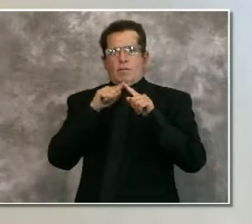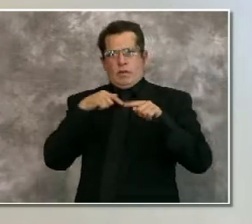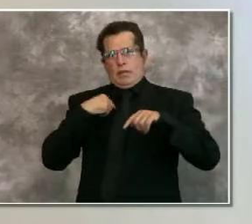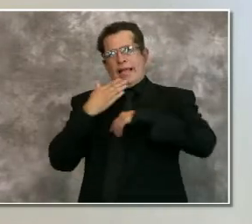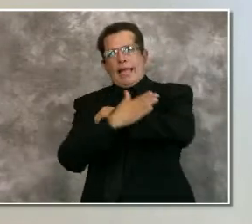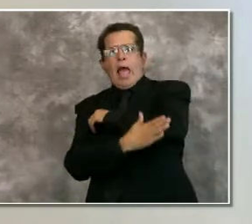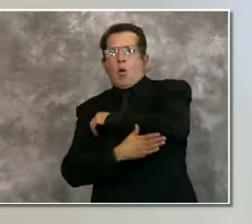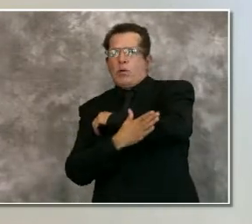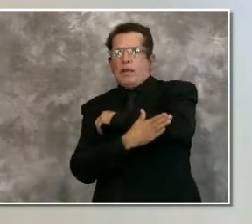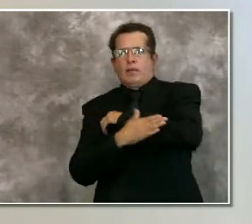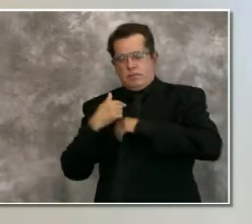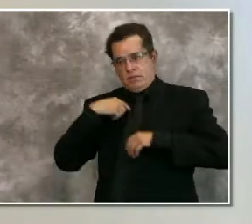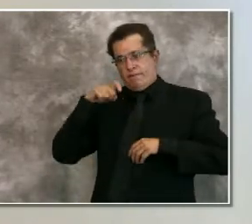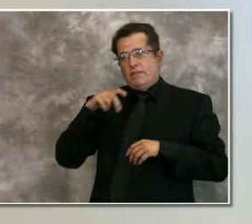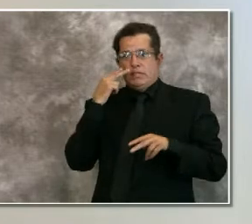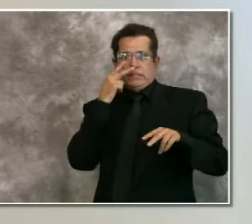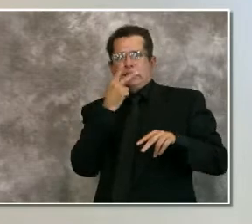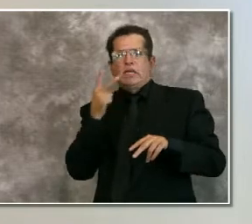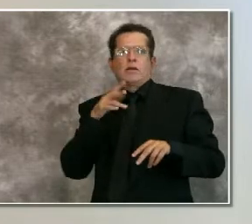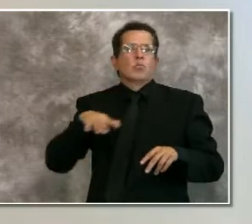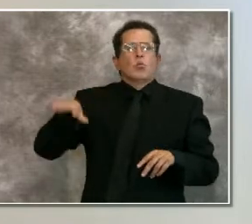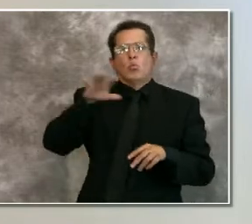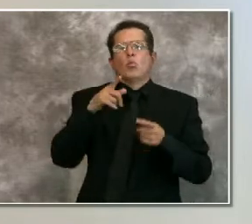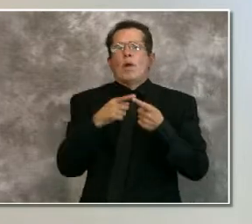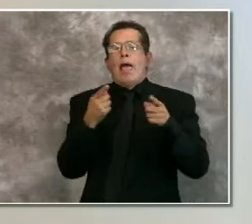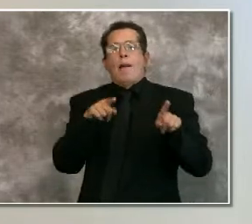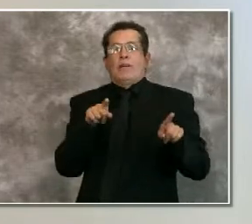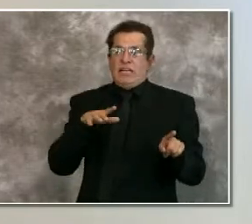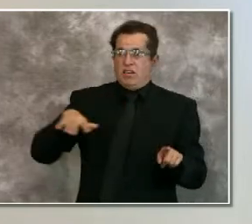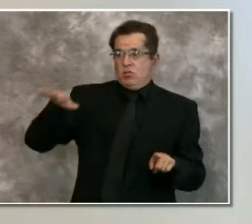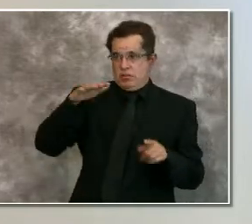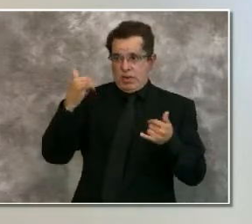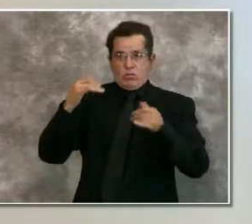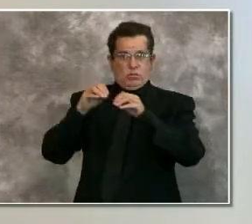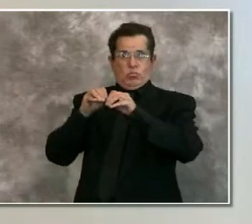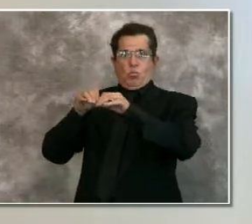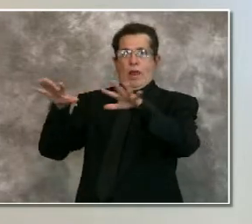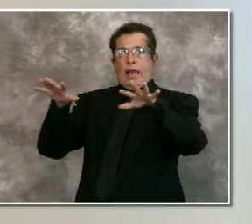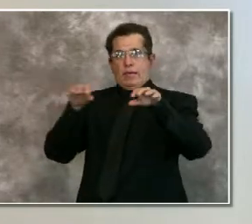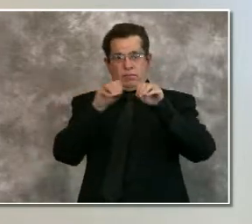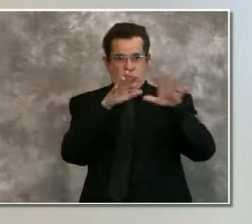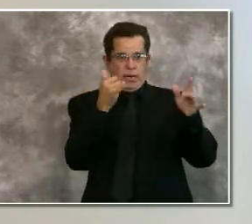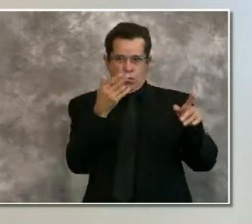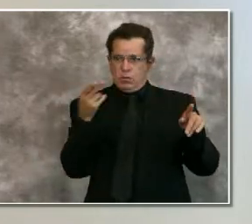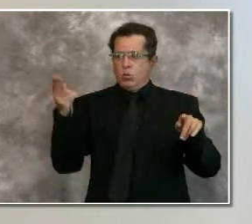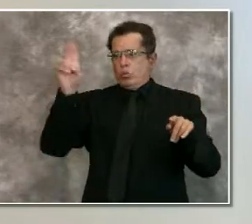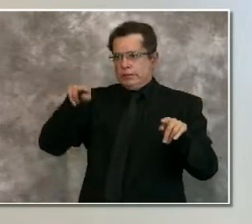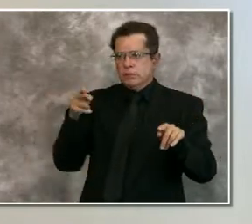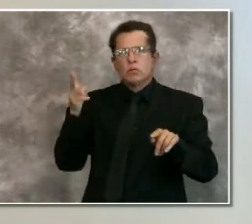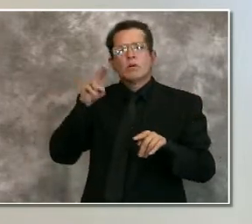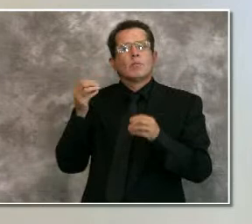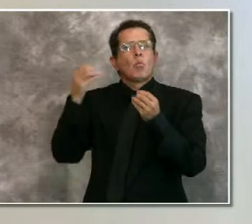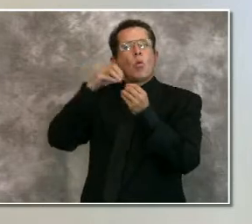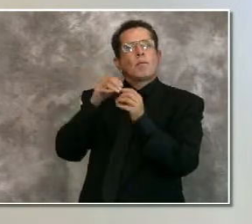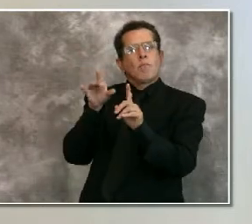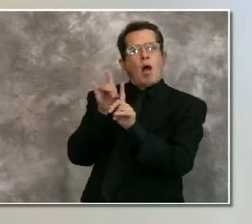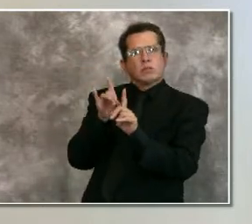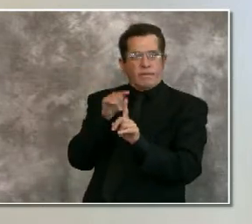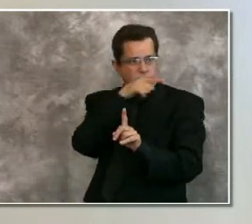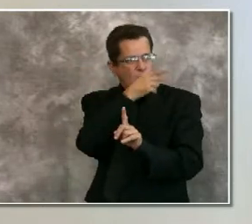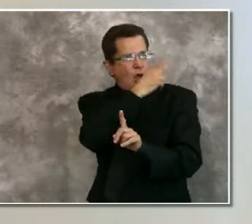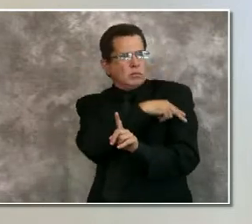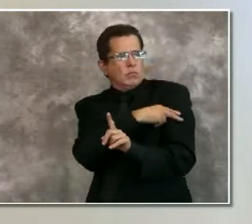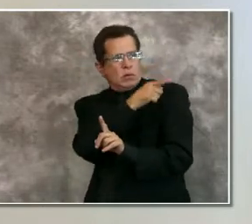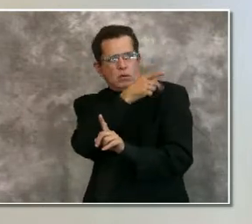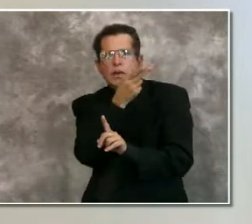and realize what's happening. And the spread that's increasing, the percentage of positive that's increasing, the hospitalizations that